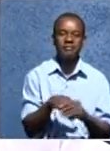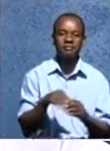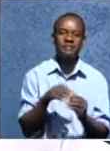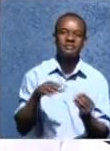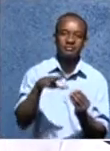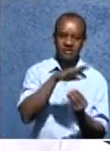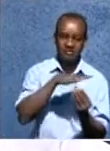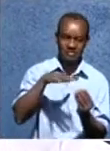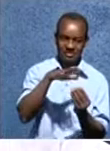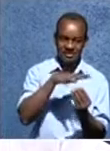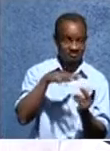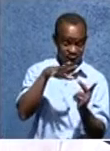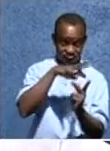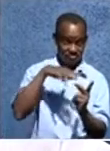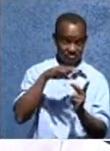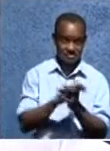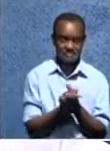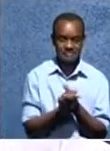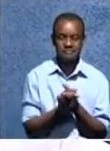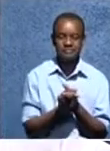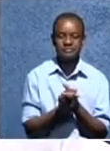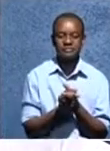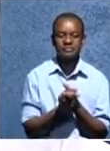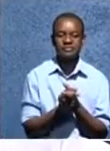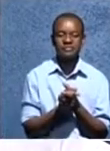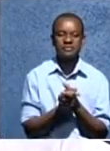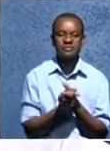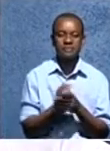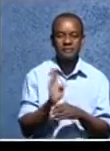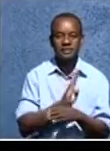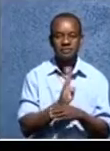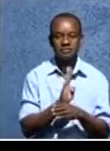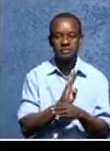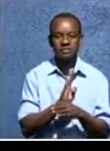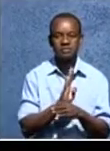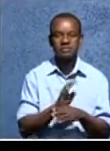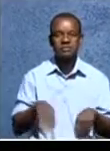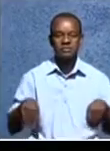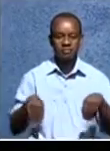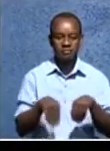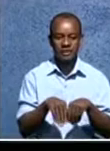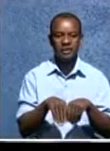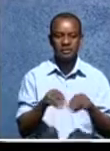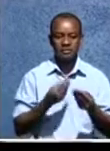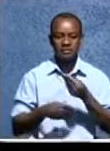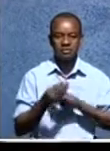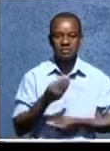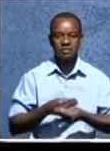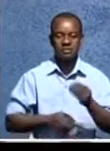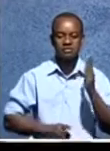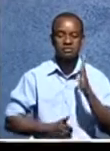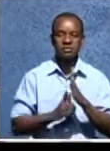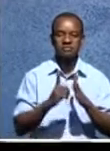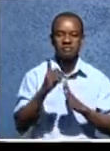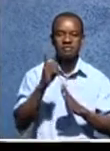profit-driven businesses, which leads to economic development, it also enables us to conserve our environment,